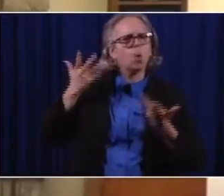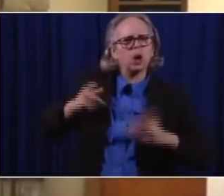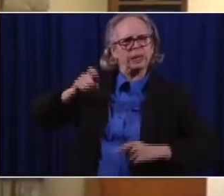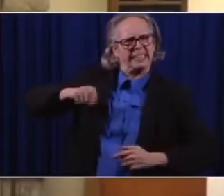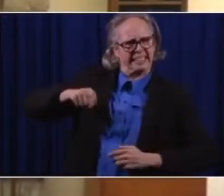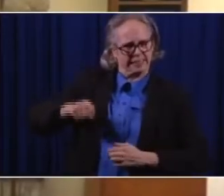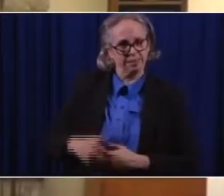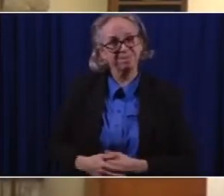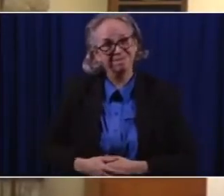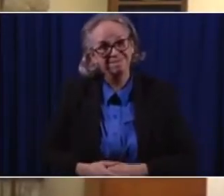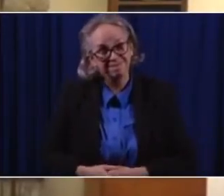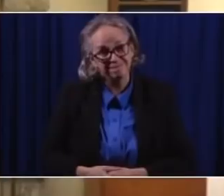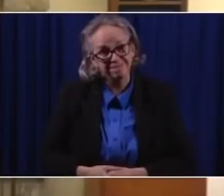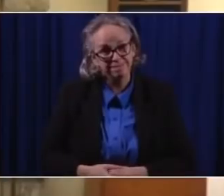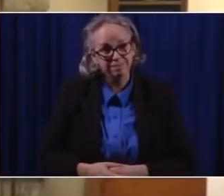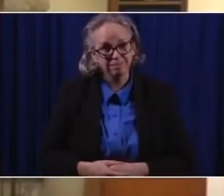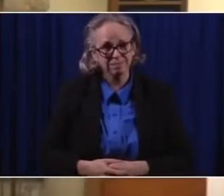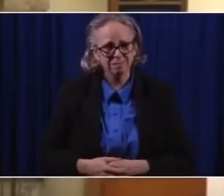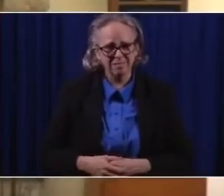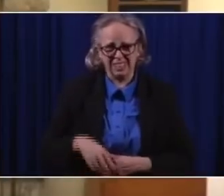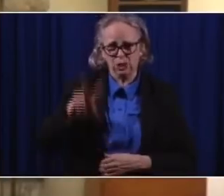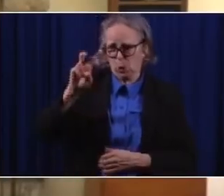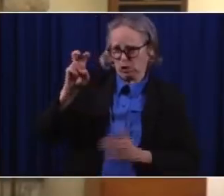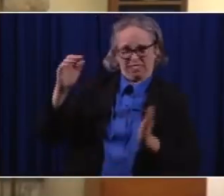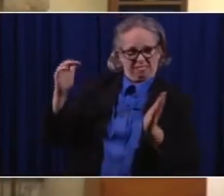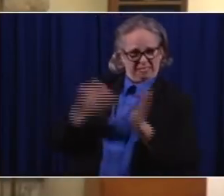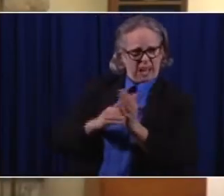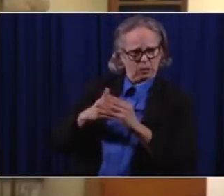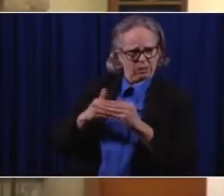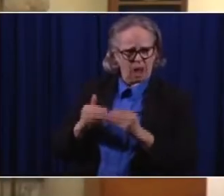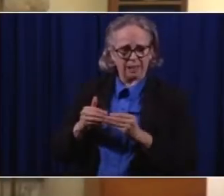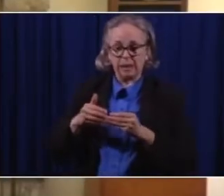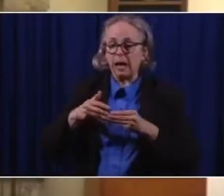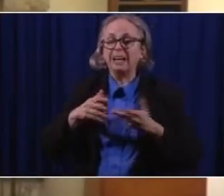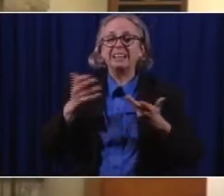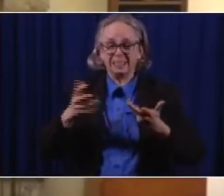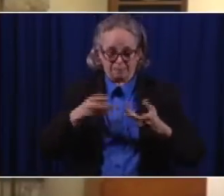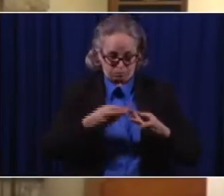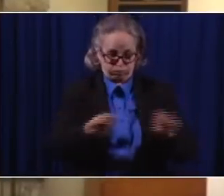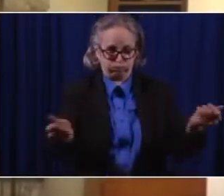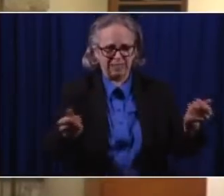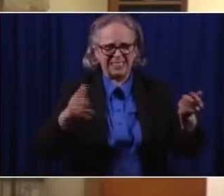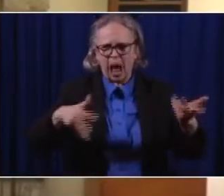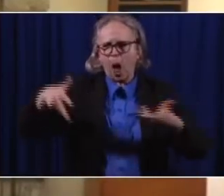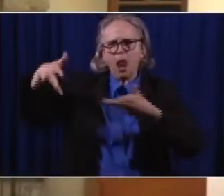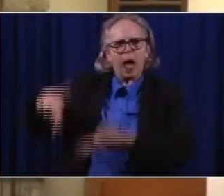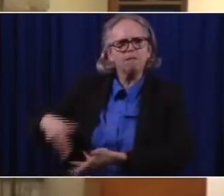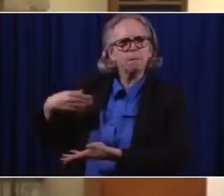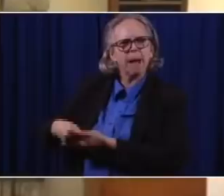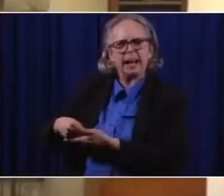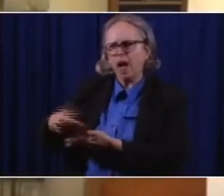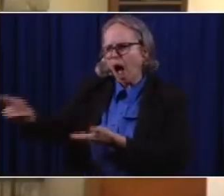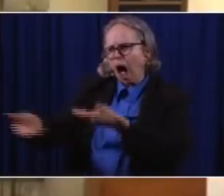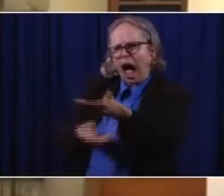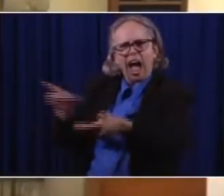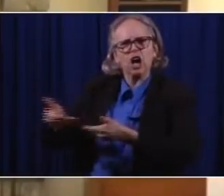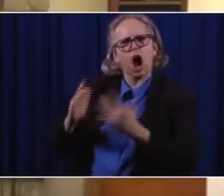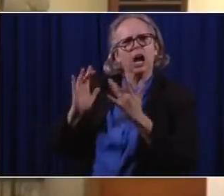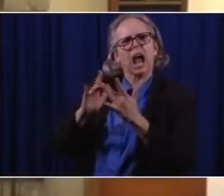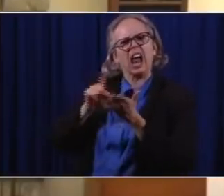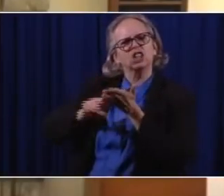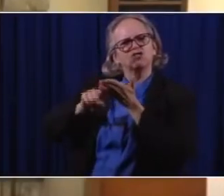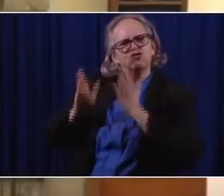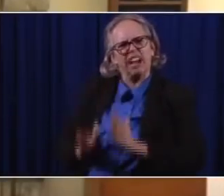hire contact tracers to support local health departments. We'll do this at the state level, but then they are available to surge